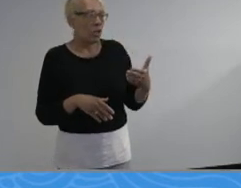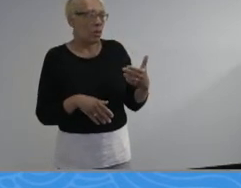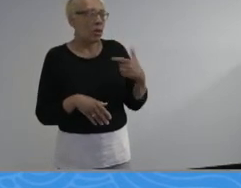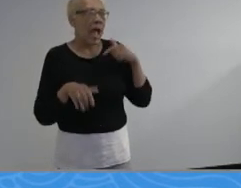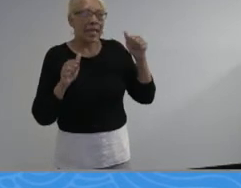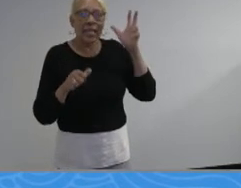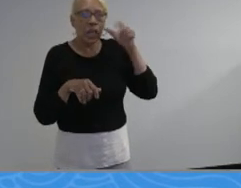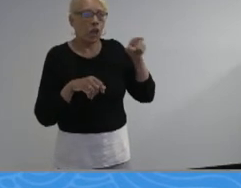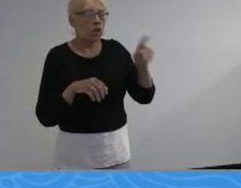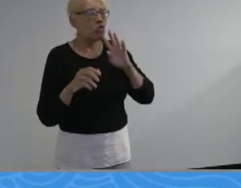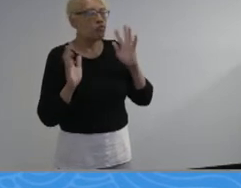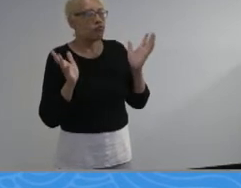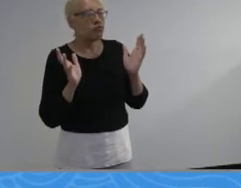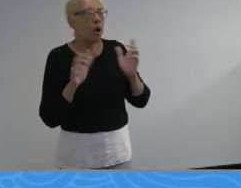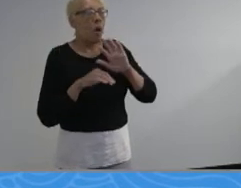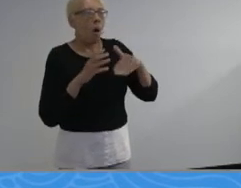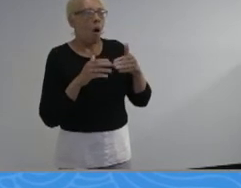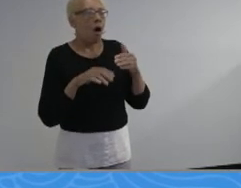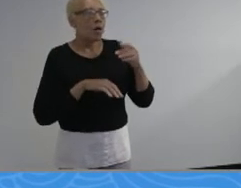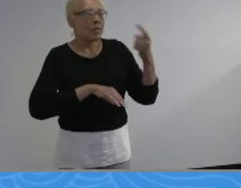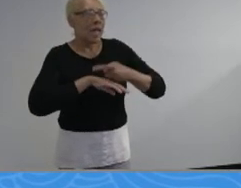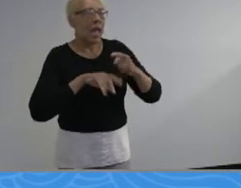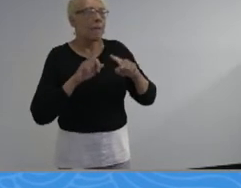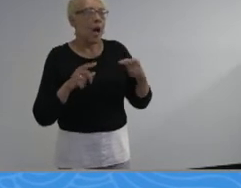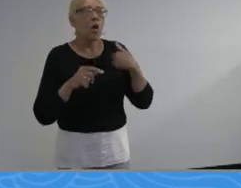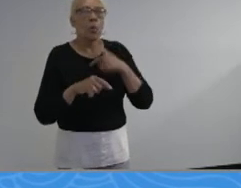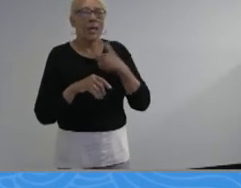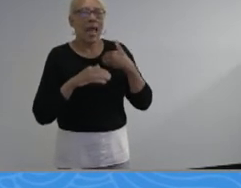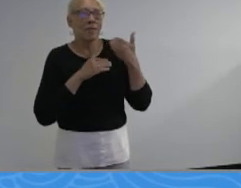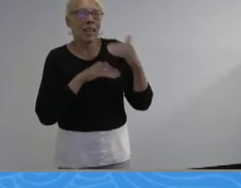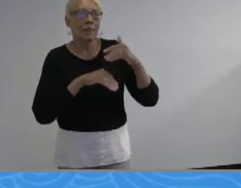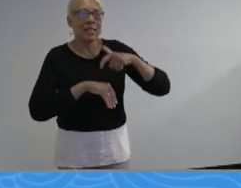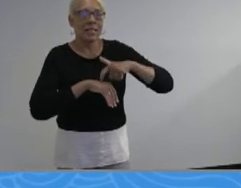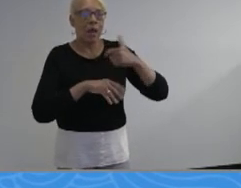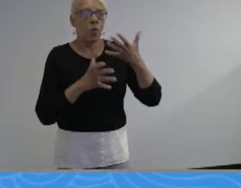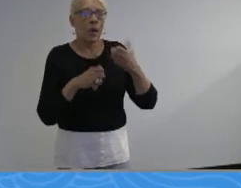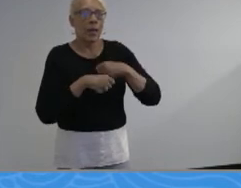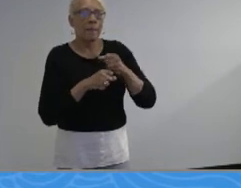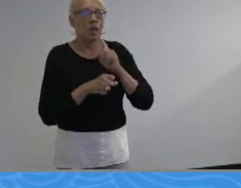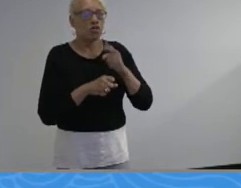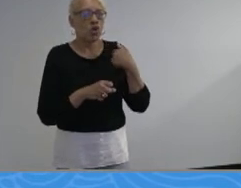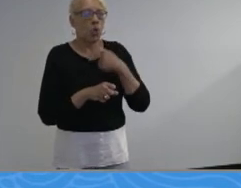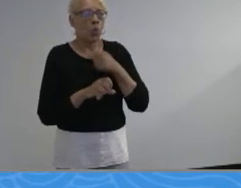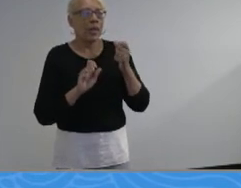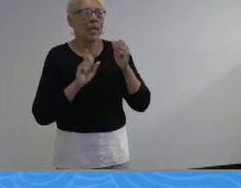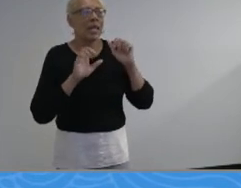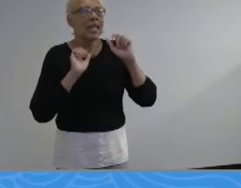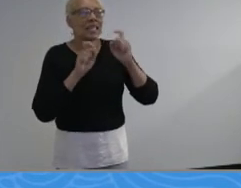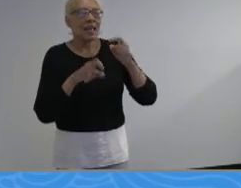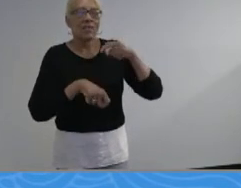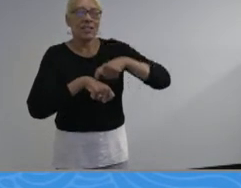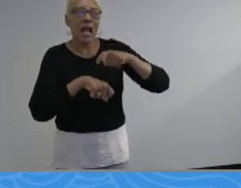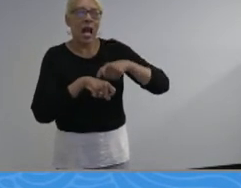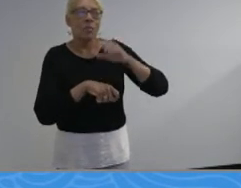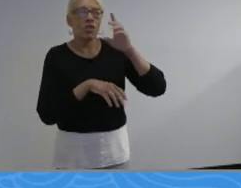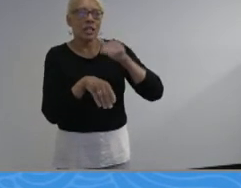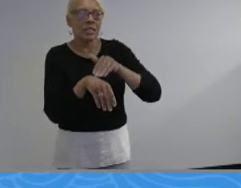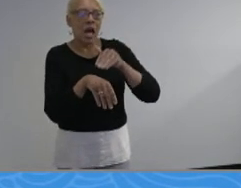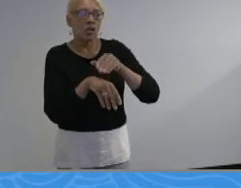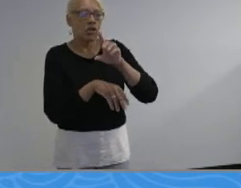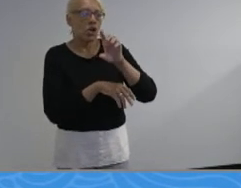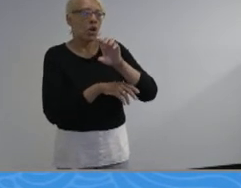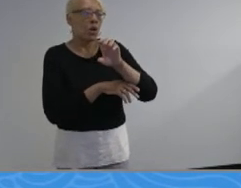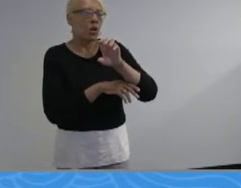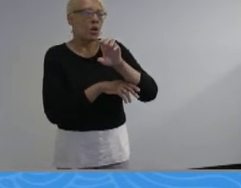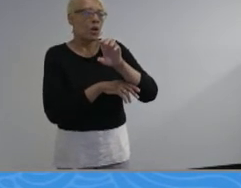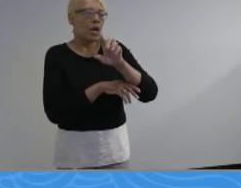talk all day. I want to make sure we got limited time, and I want to make sure I give some time to Dr. Tabari, and I want to come back to you. But thank you. So hold your thought